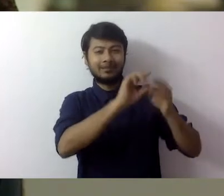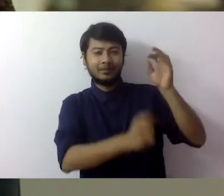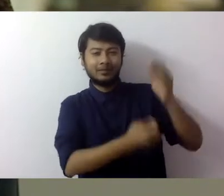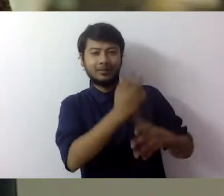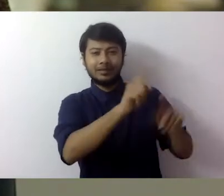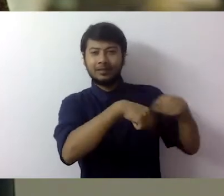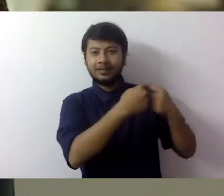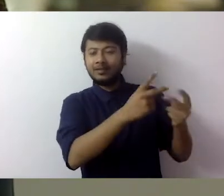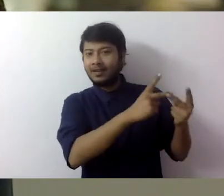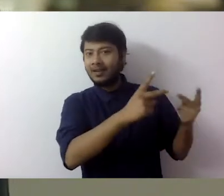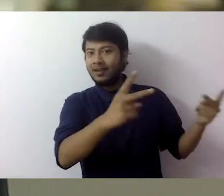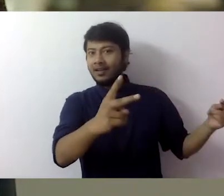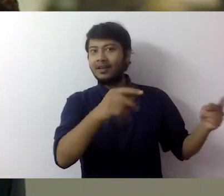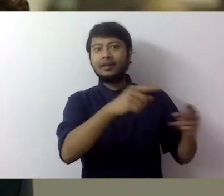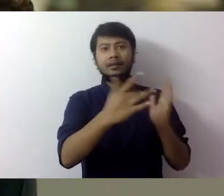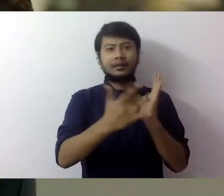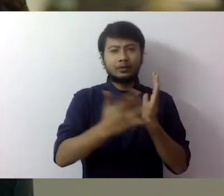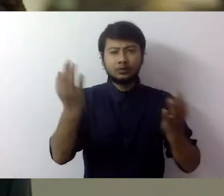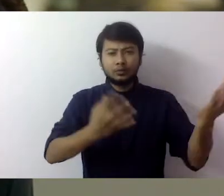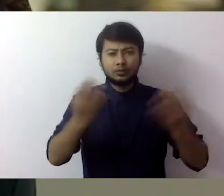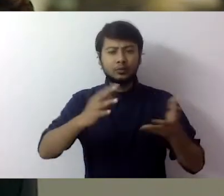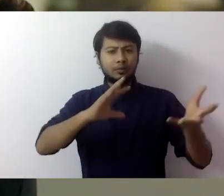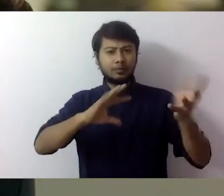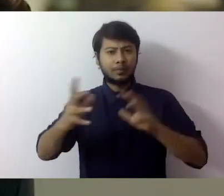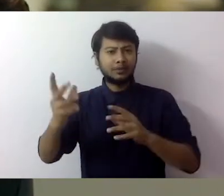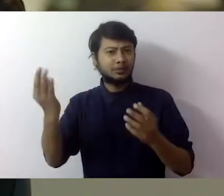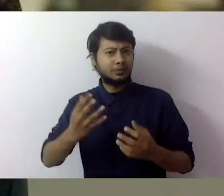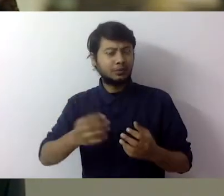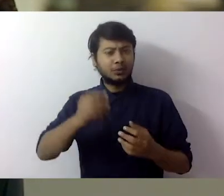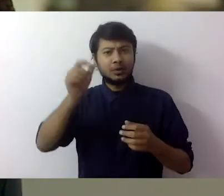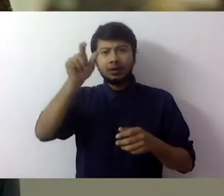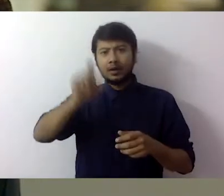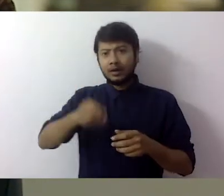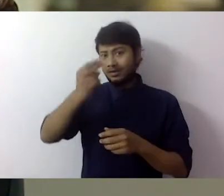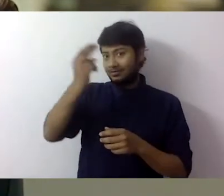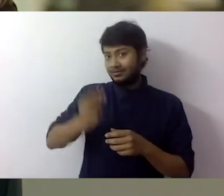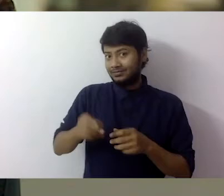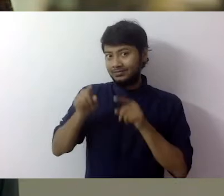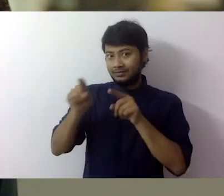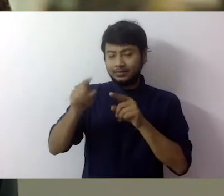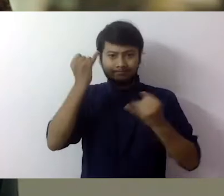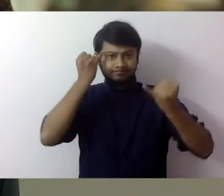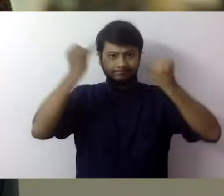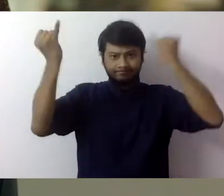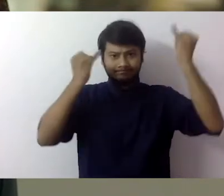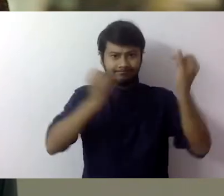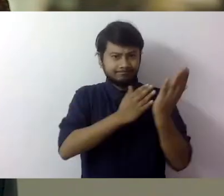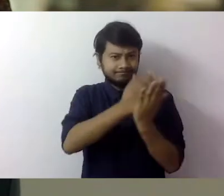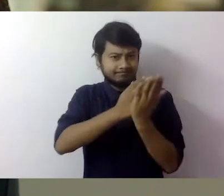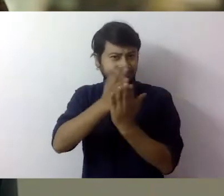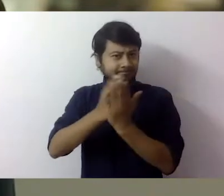rapid invention and continuous change, when new techniques, new machines, and new artistic methods were being invented like never